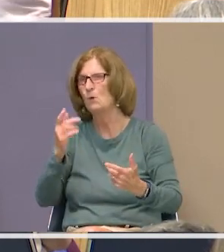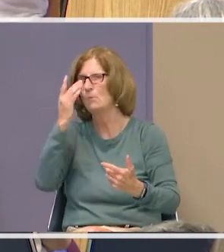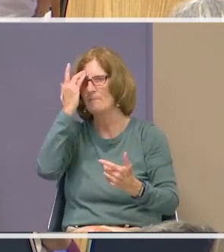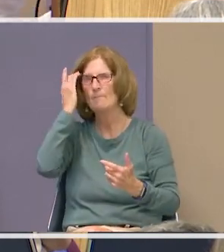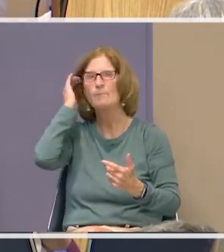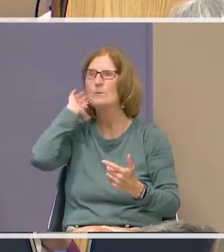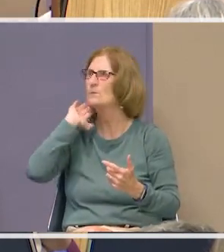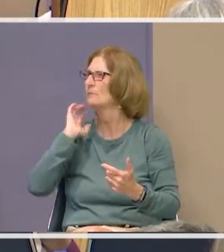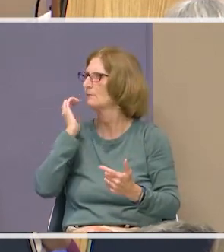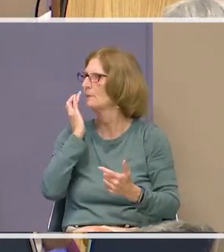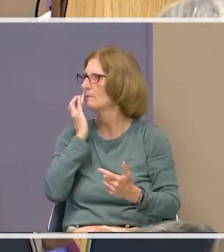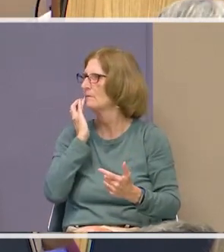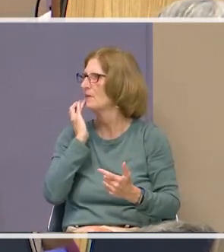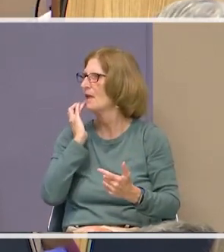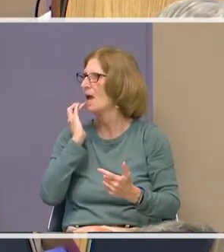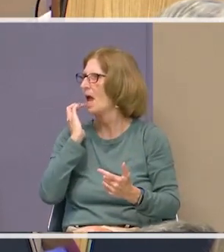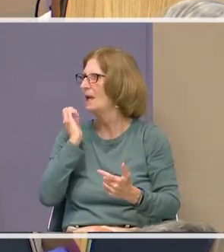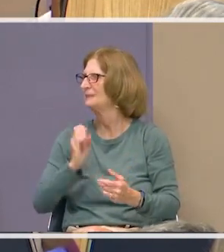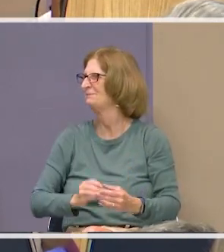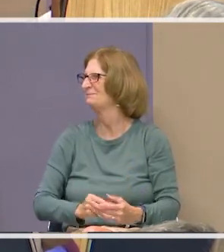Thanks, Jay.